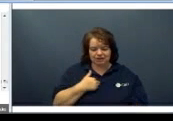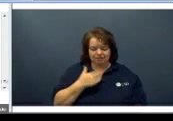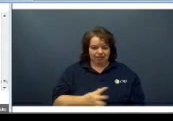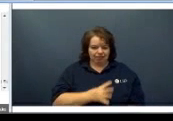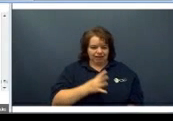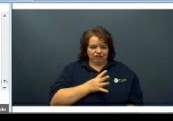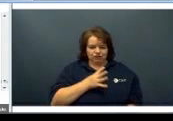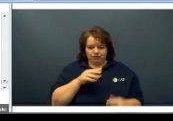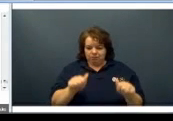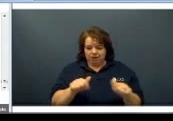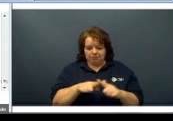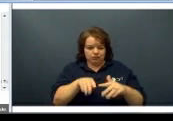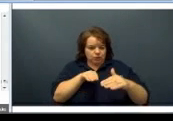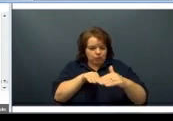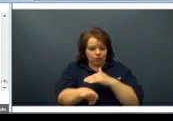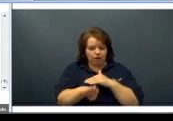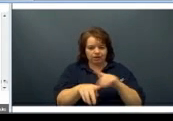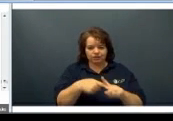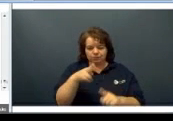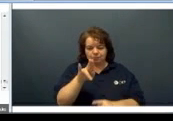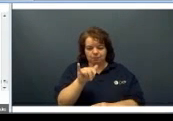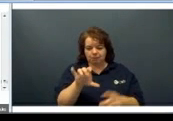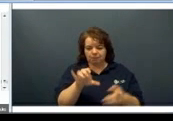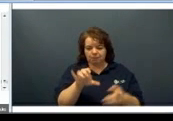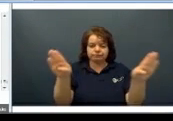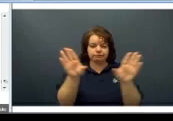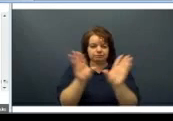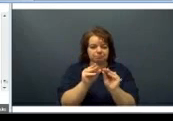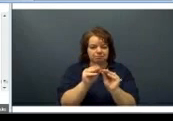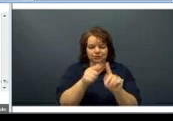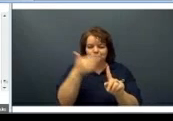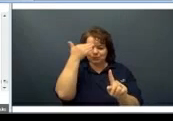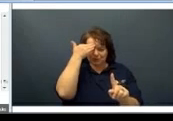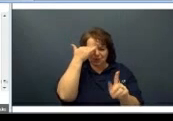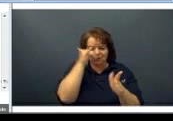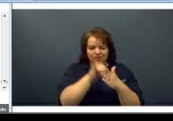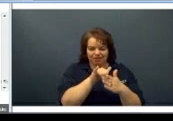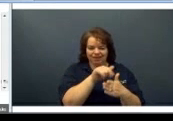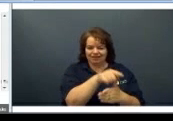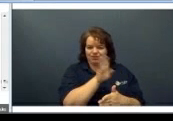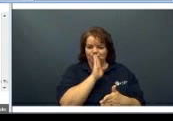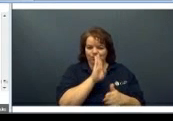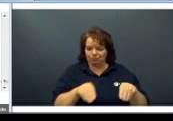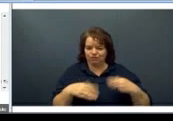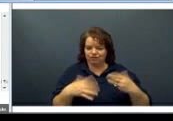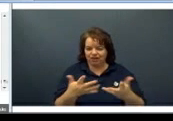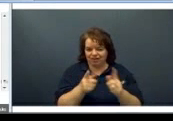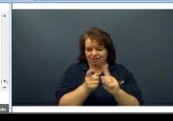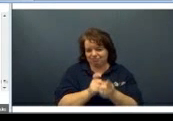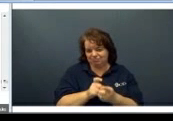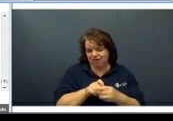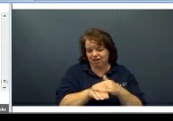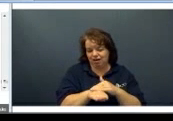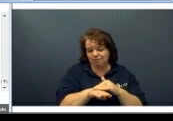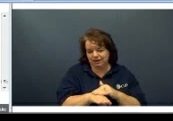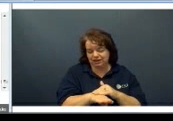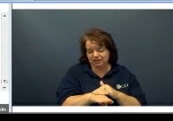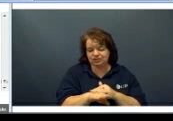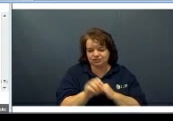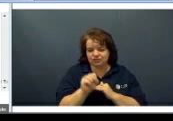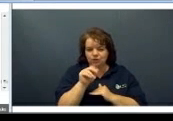Kevin does not always have the luxury of walking into any public meeting knowing that those accommodations will be